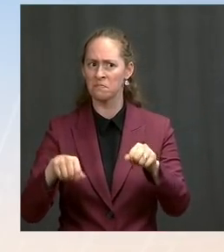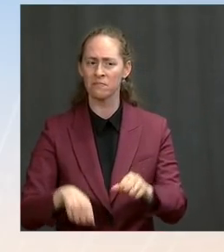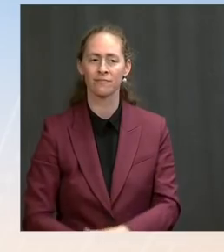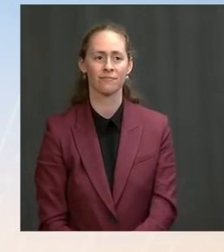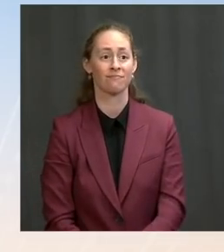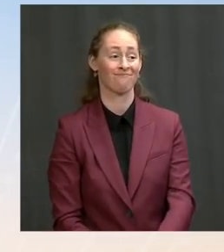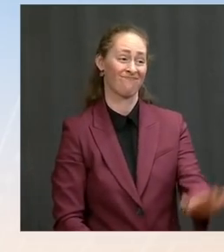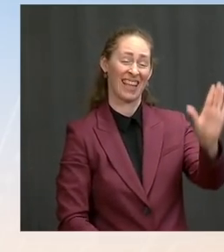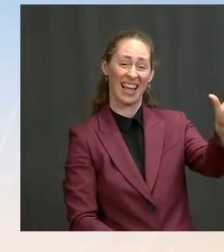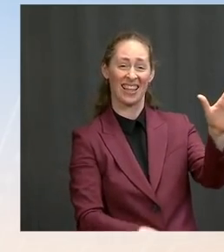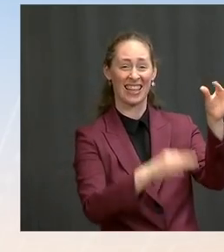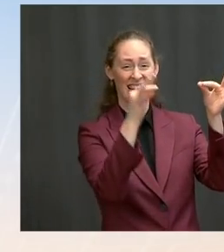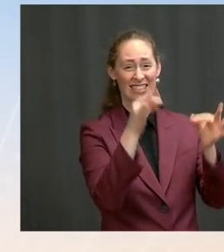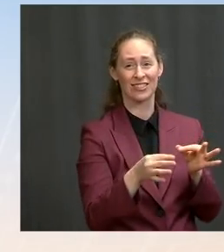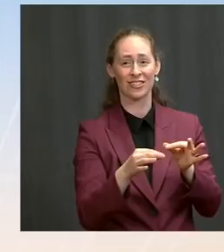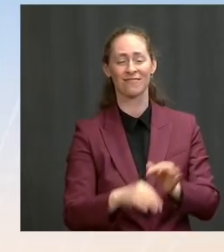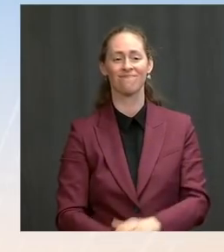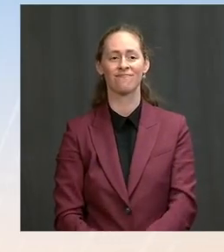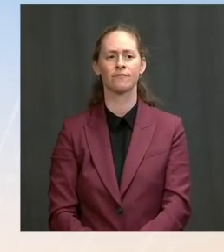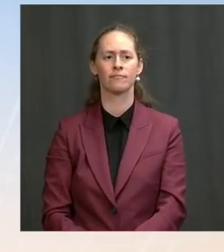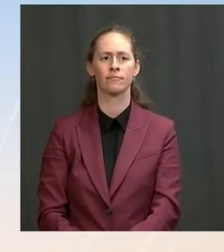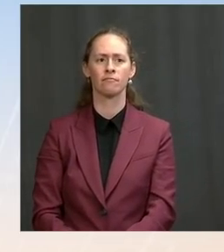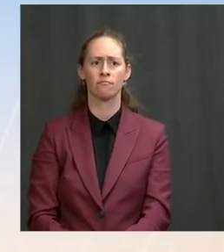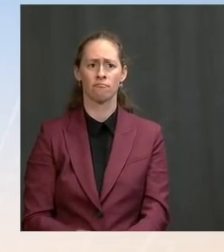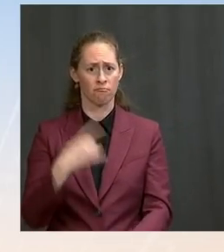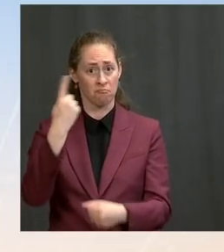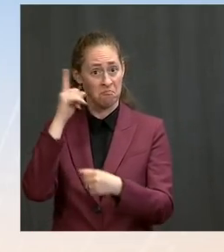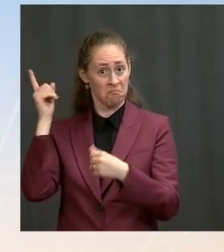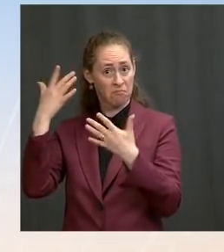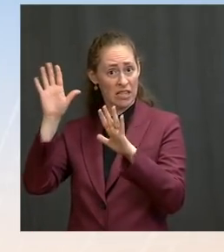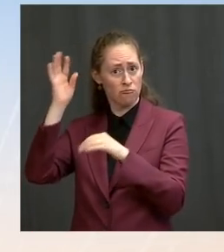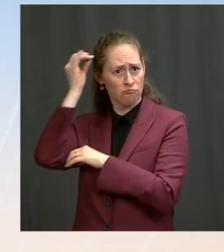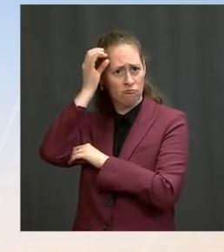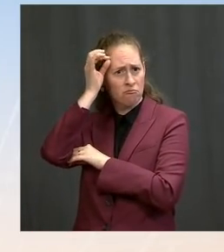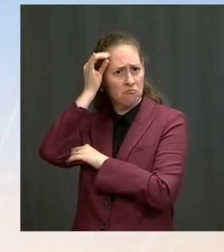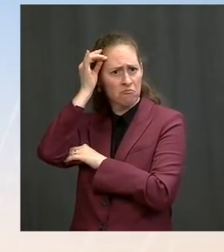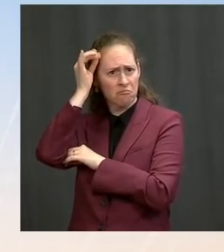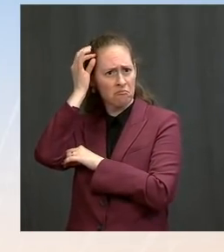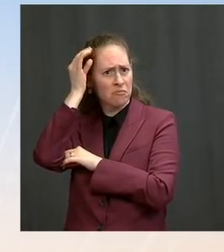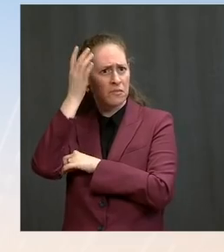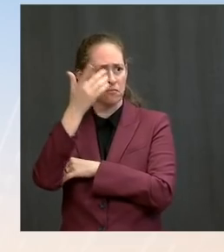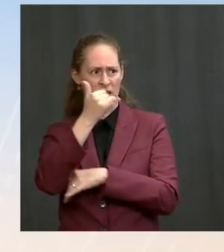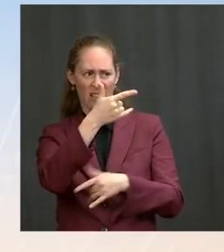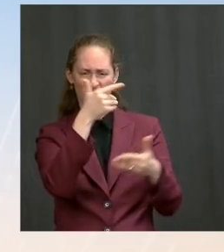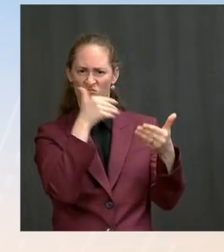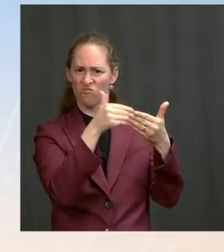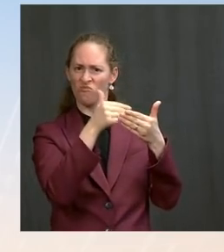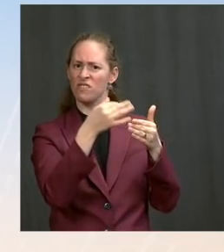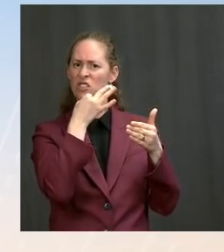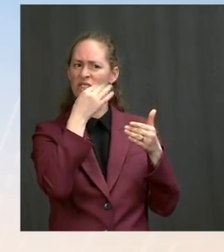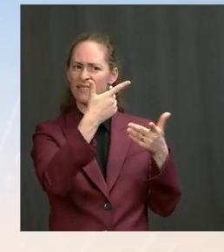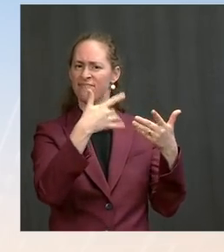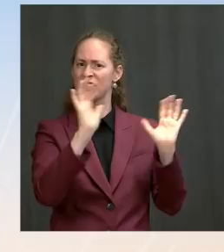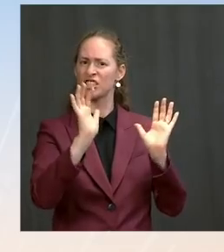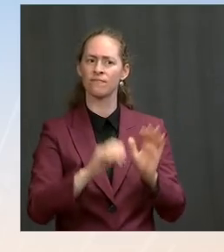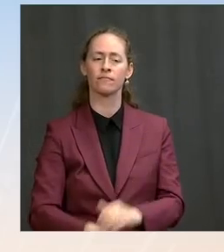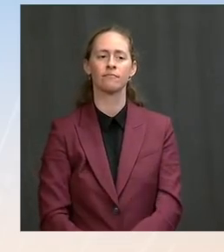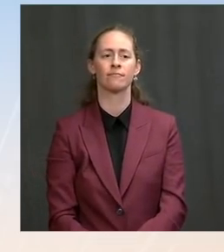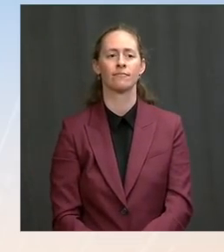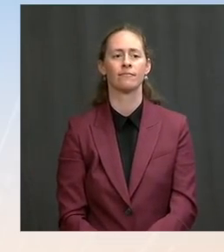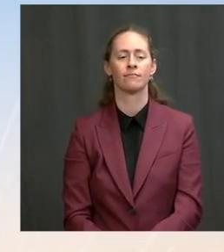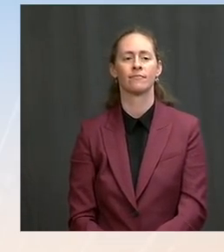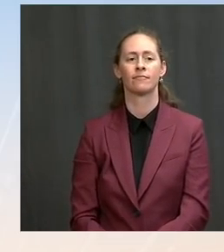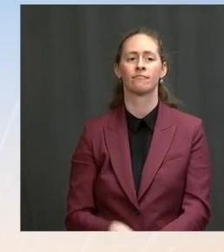guys watching this at all? I mean, is this something the president has thought about as we get toward the end of this term? Or? As you know, the president said on his campaign